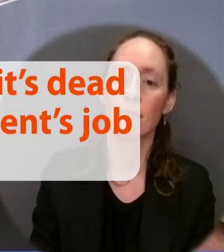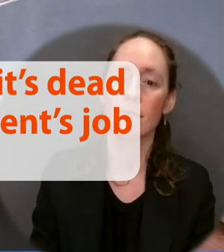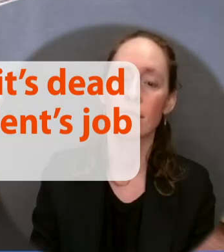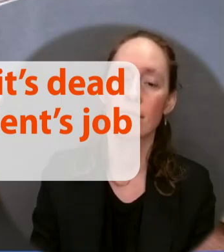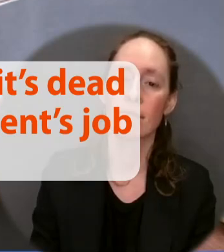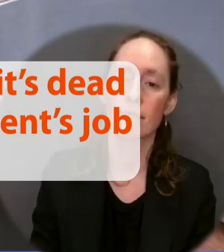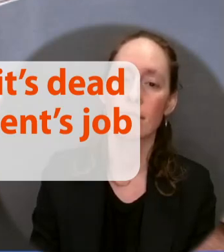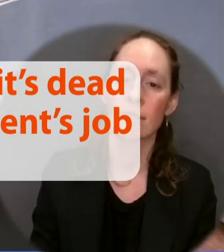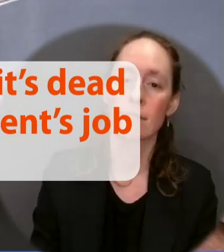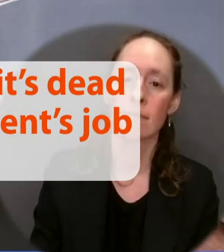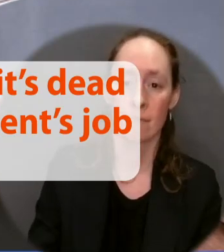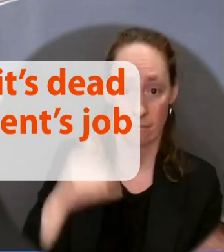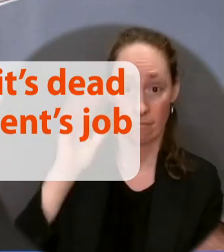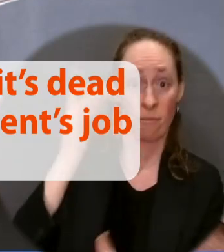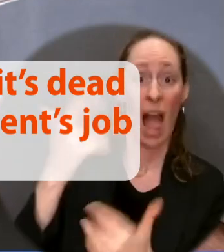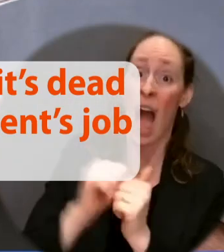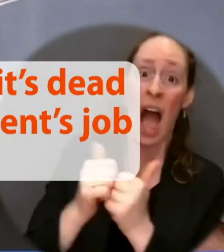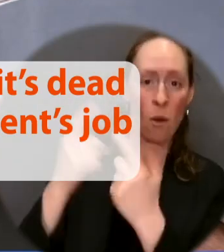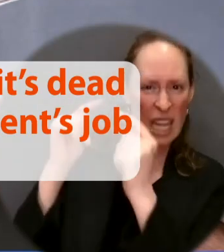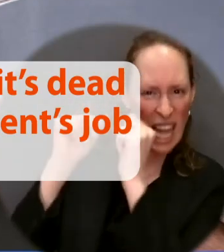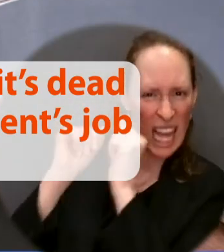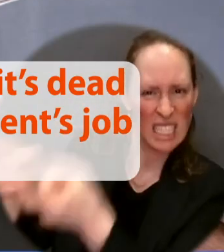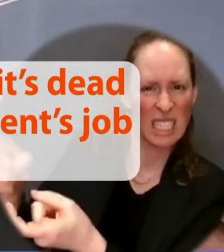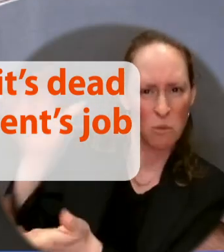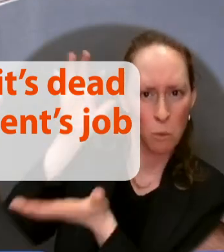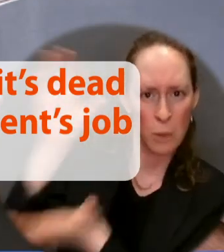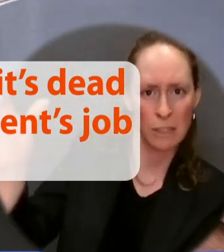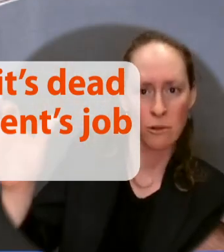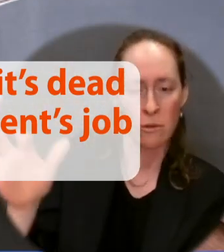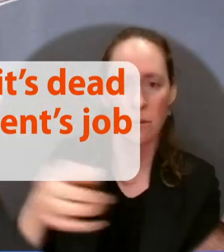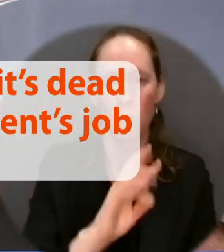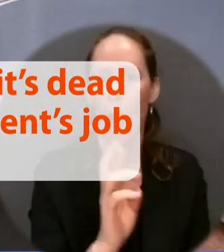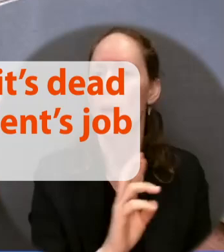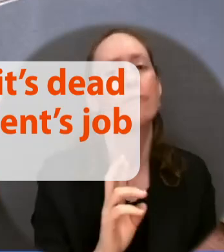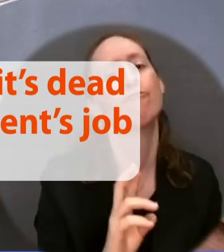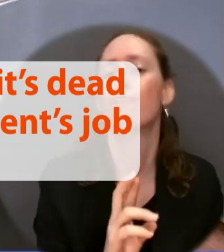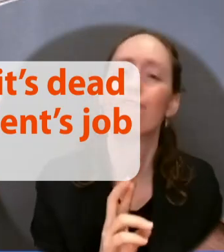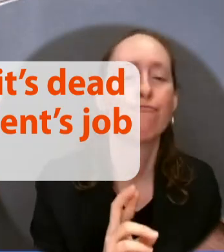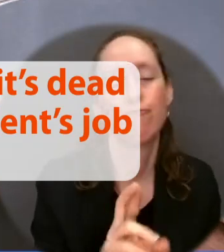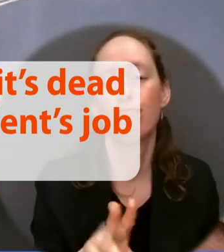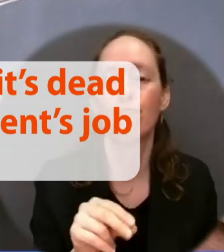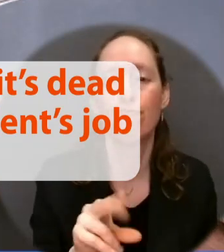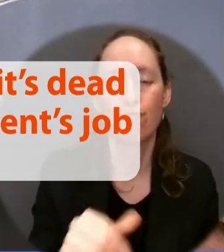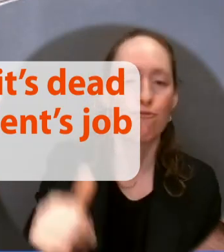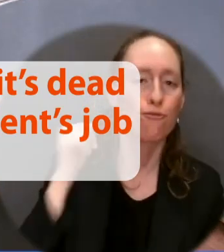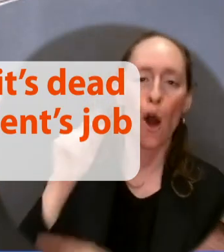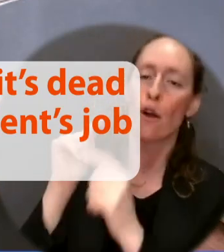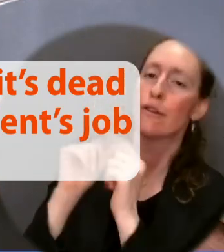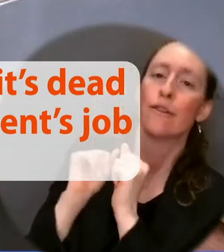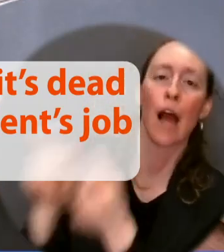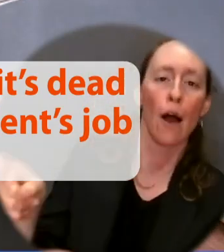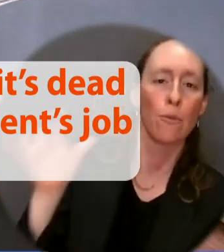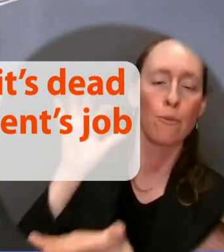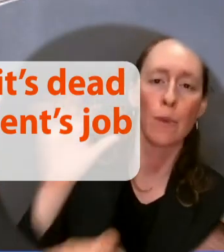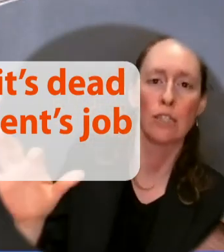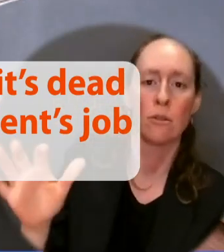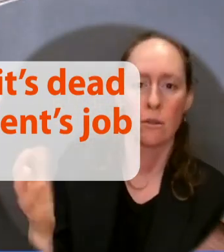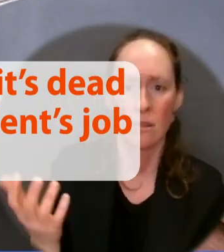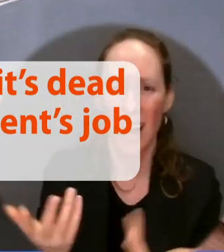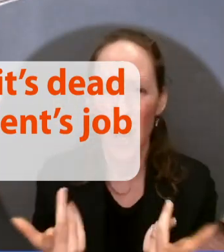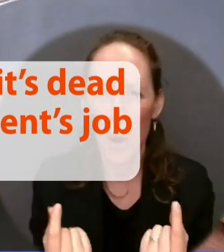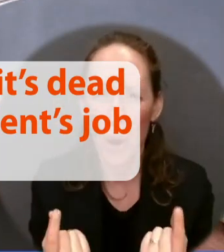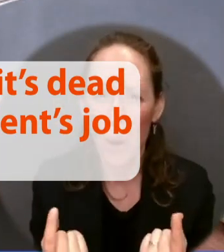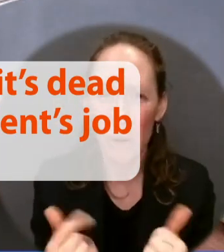called a non-starter. So given that, where are the conversations happening about keeping Medicare